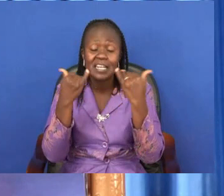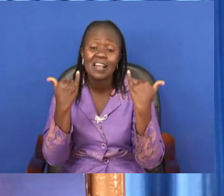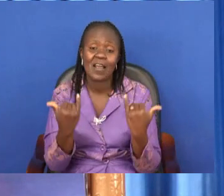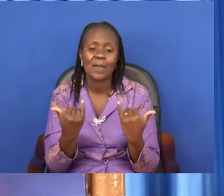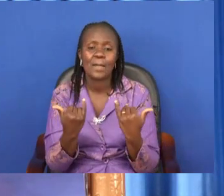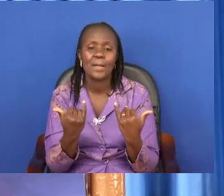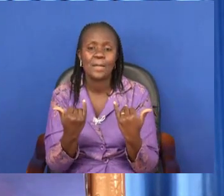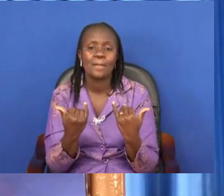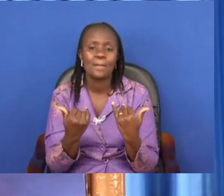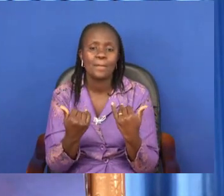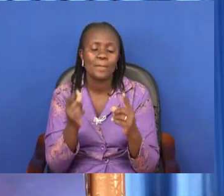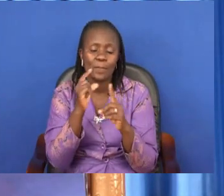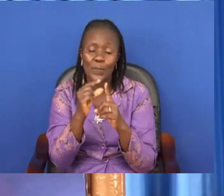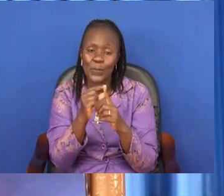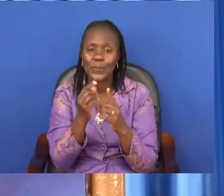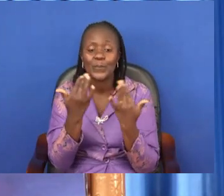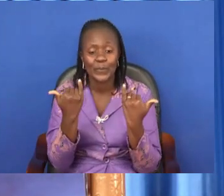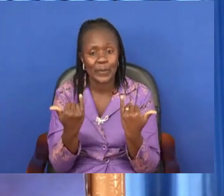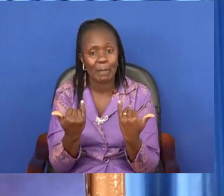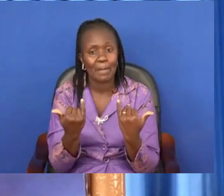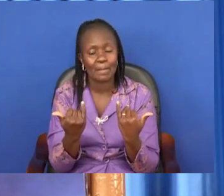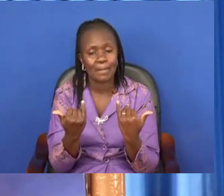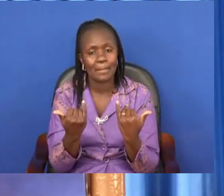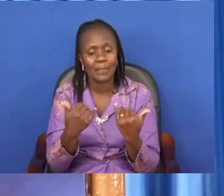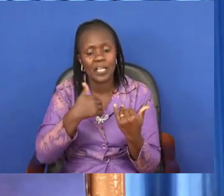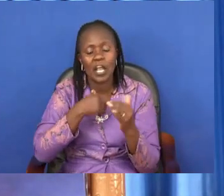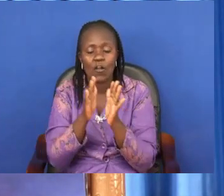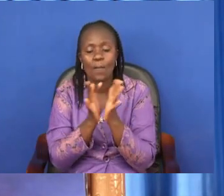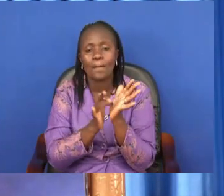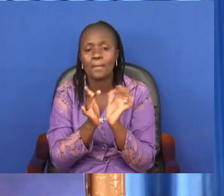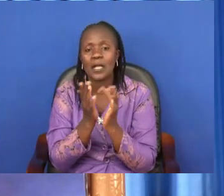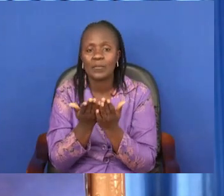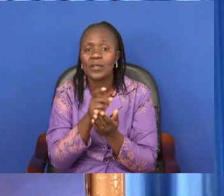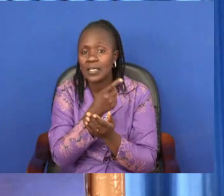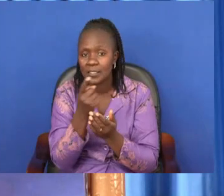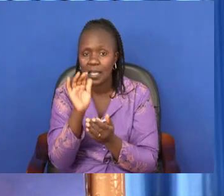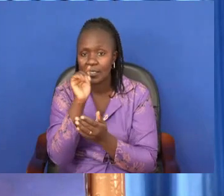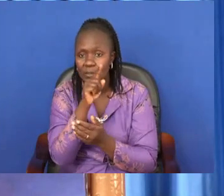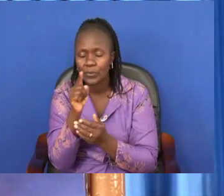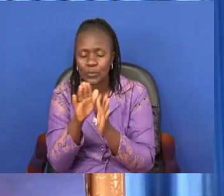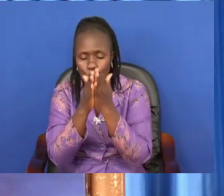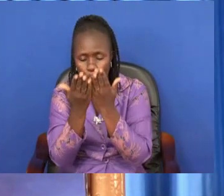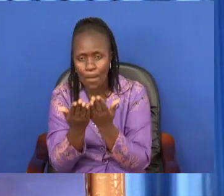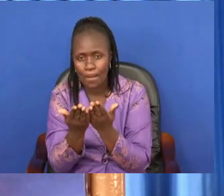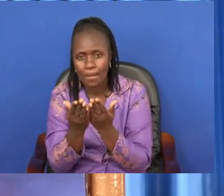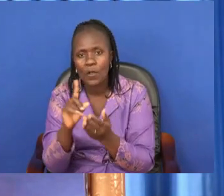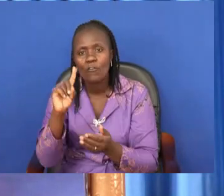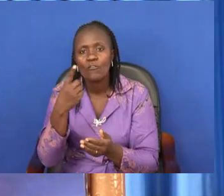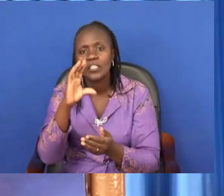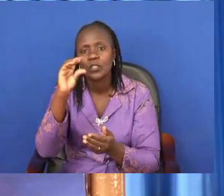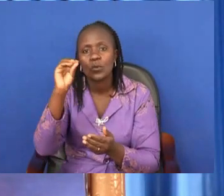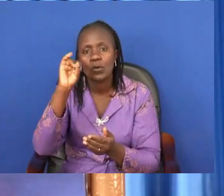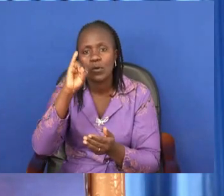today we are just going to go straight to the word of God. And if you have your Bibles, I would like to request you to open the book of 1